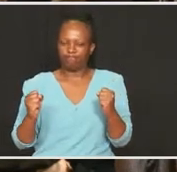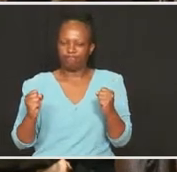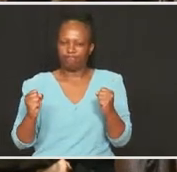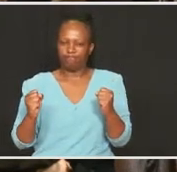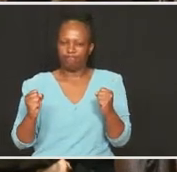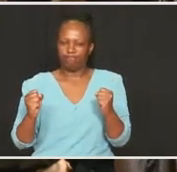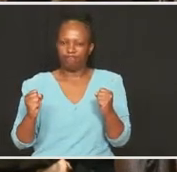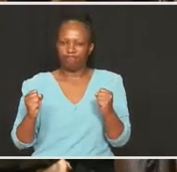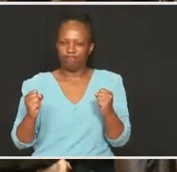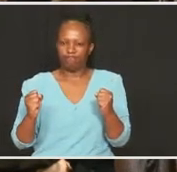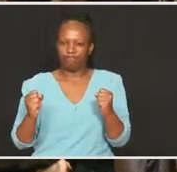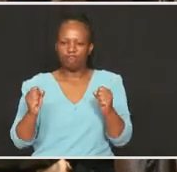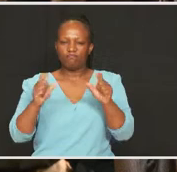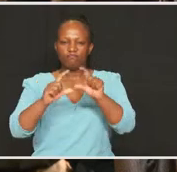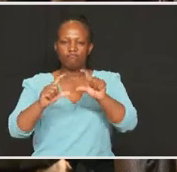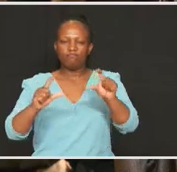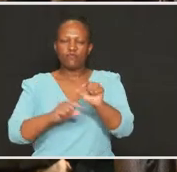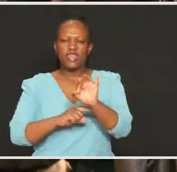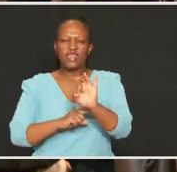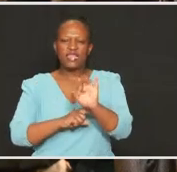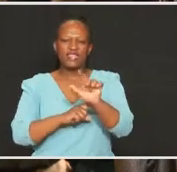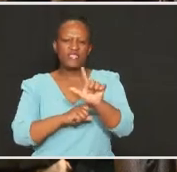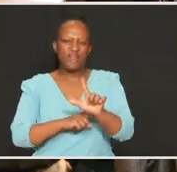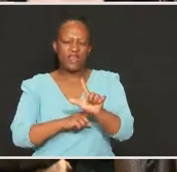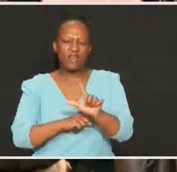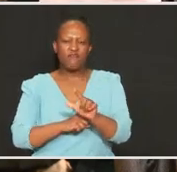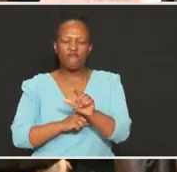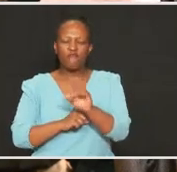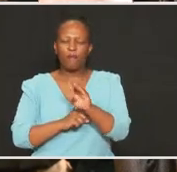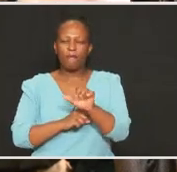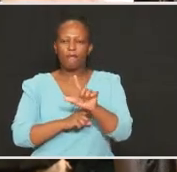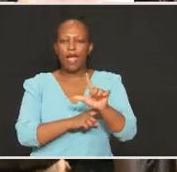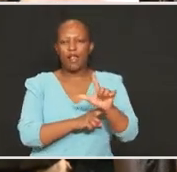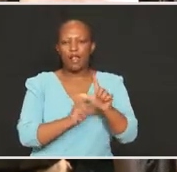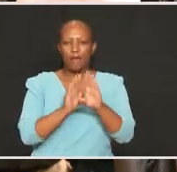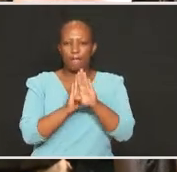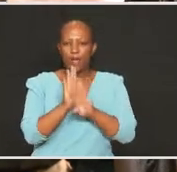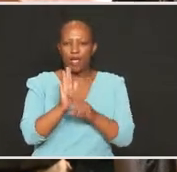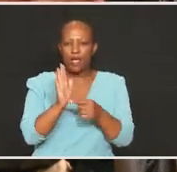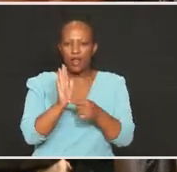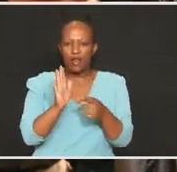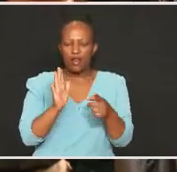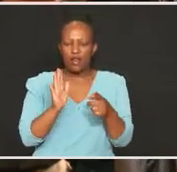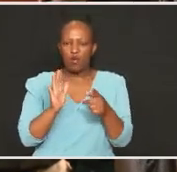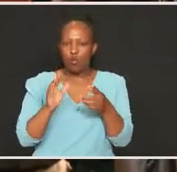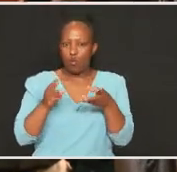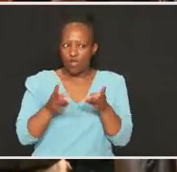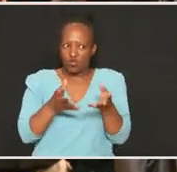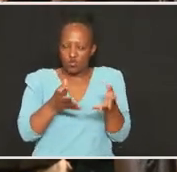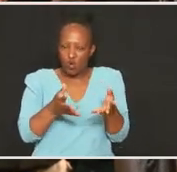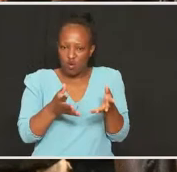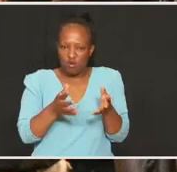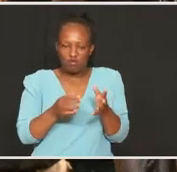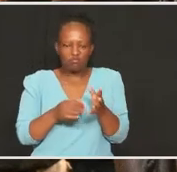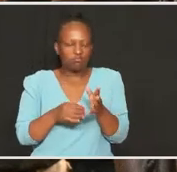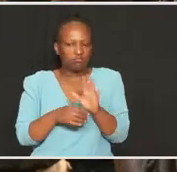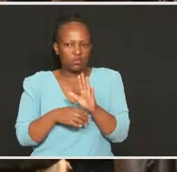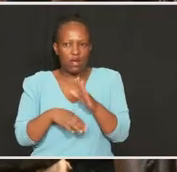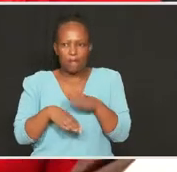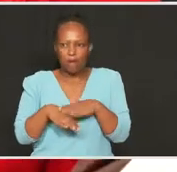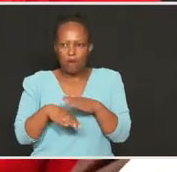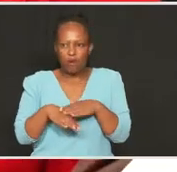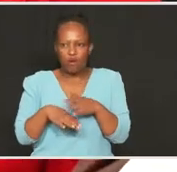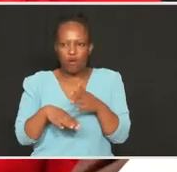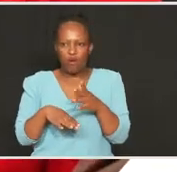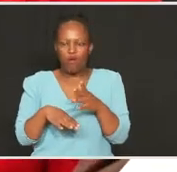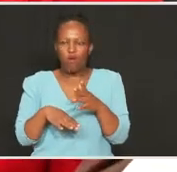object to Clause 37 of the billable in its current format any further opinion